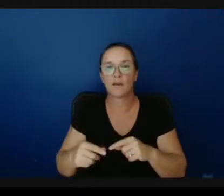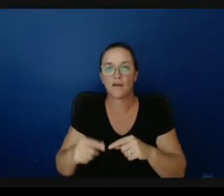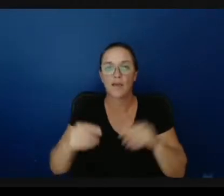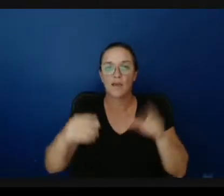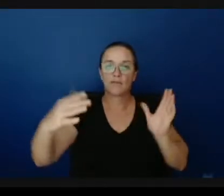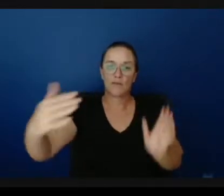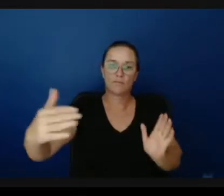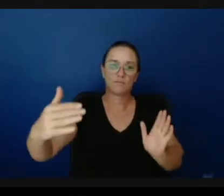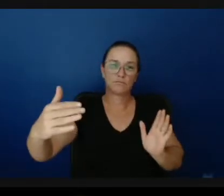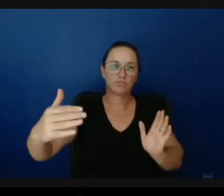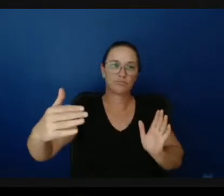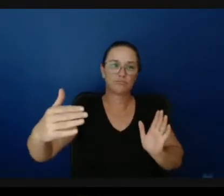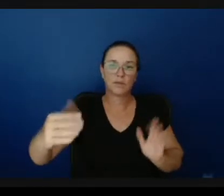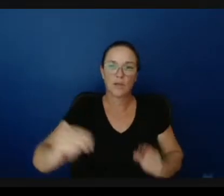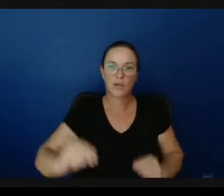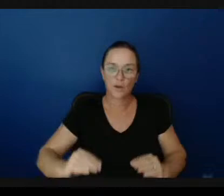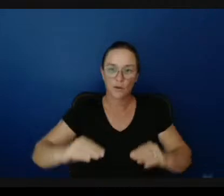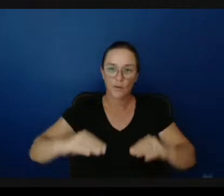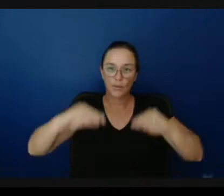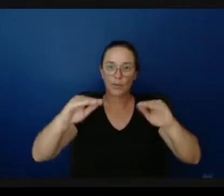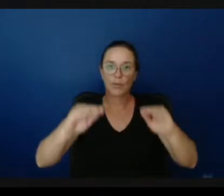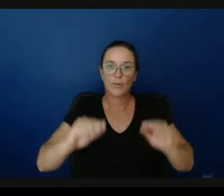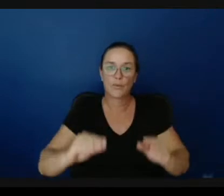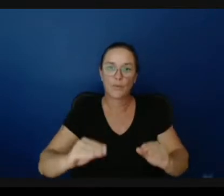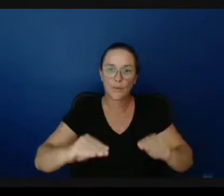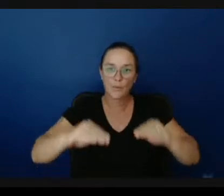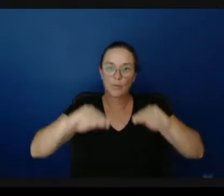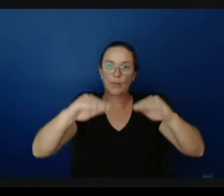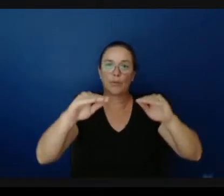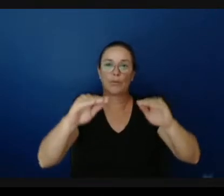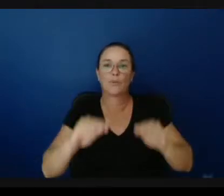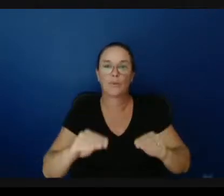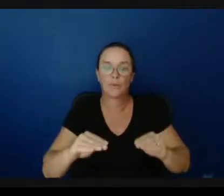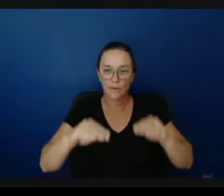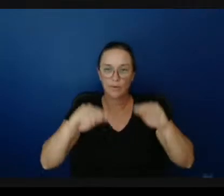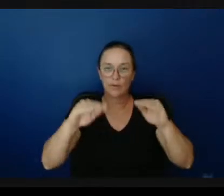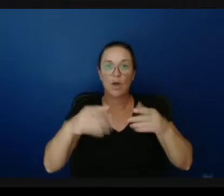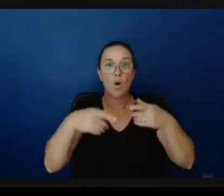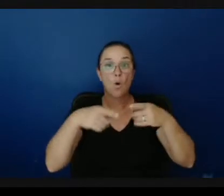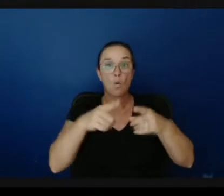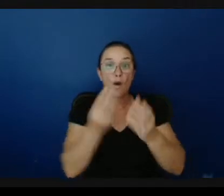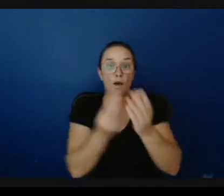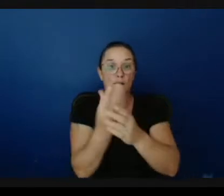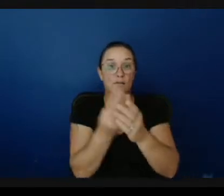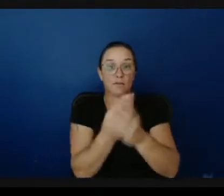here, more or less together, right? While the fountains are still going